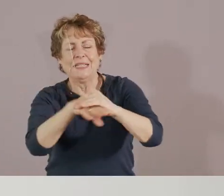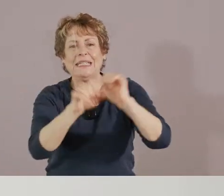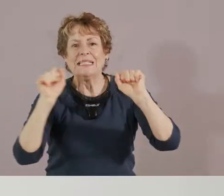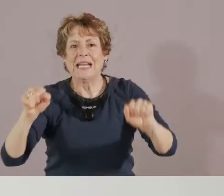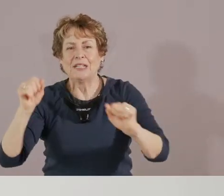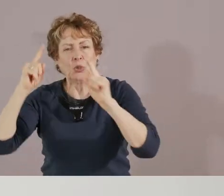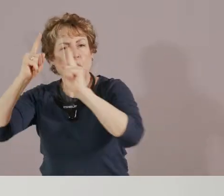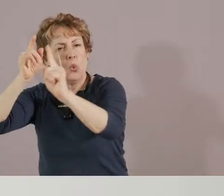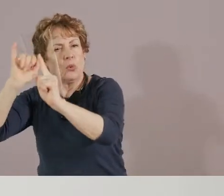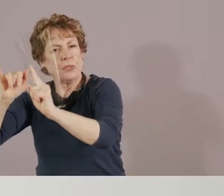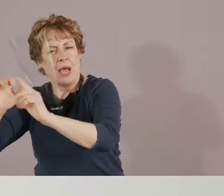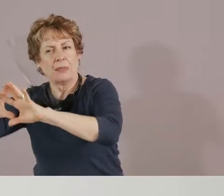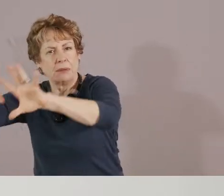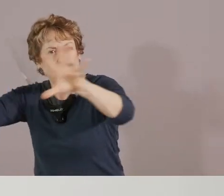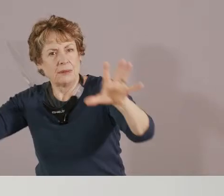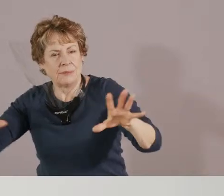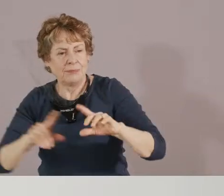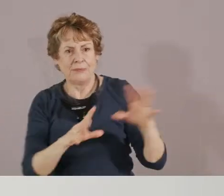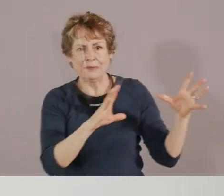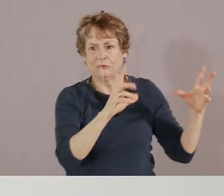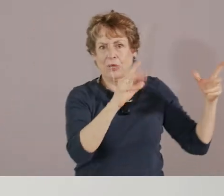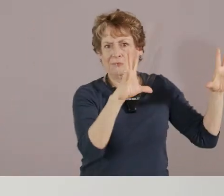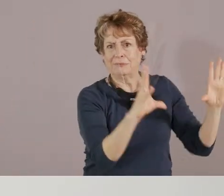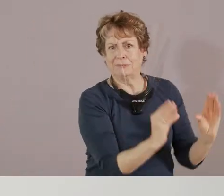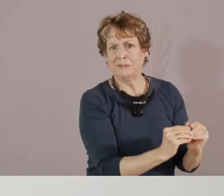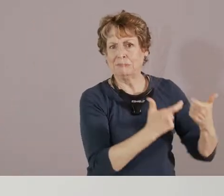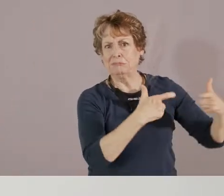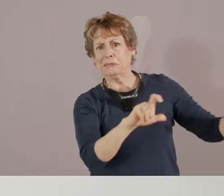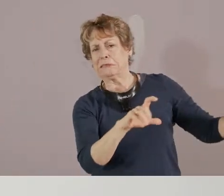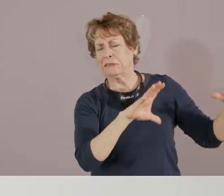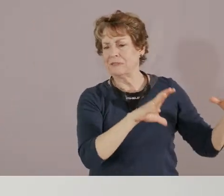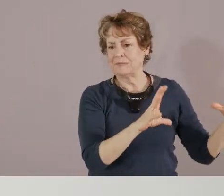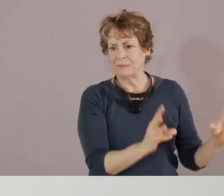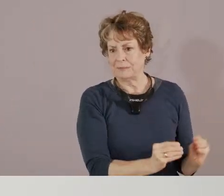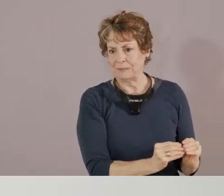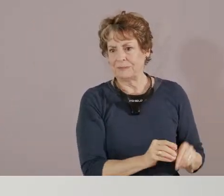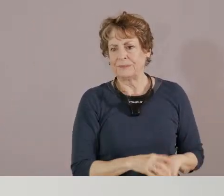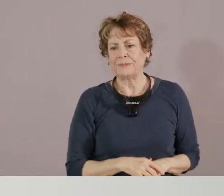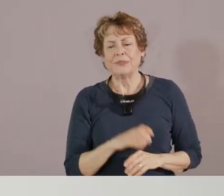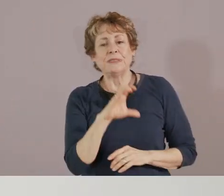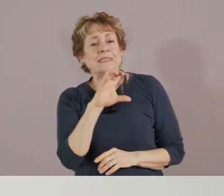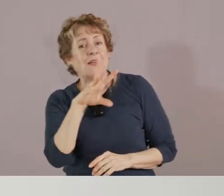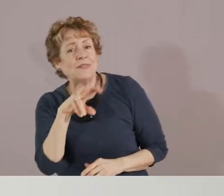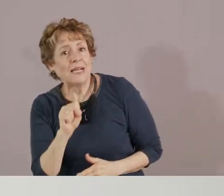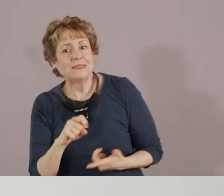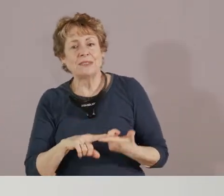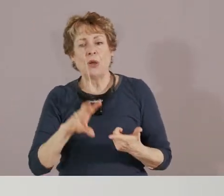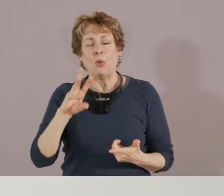more of a reality. And that's our goal, is to get it out and as easily as